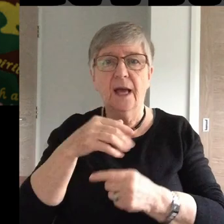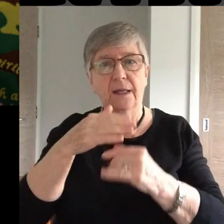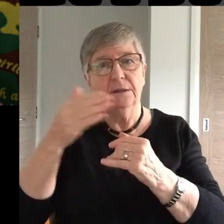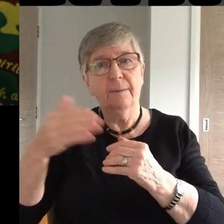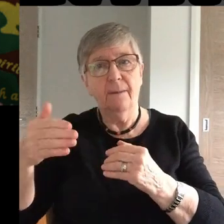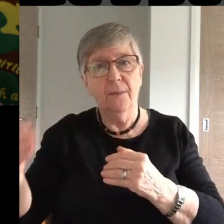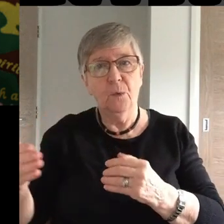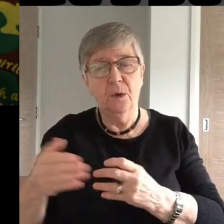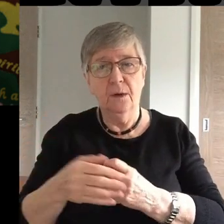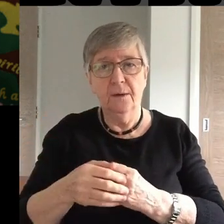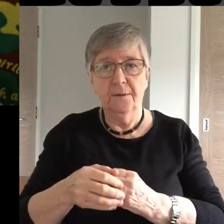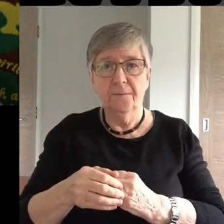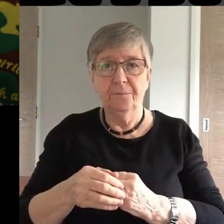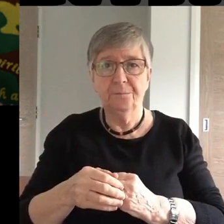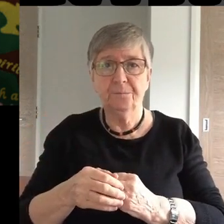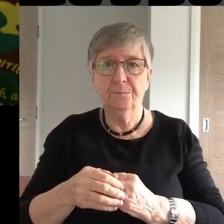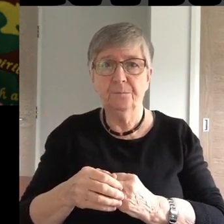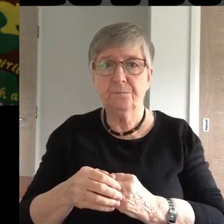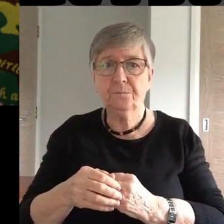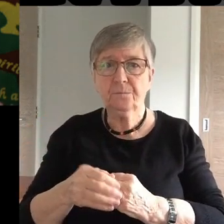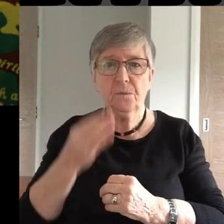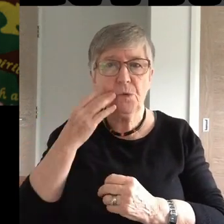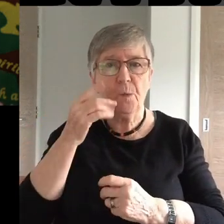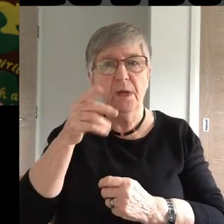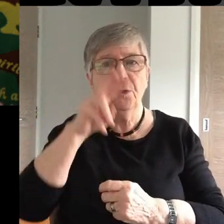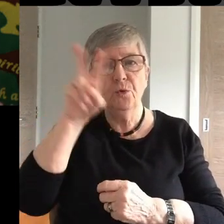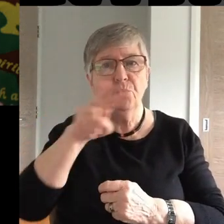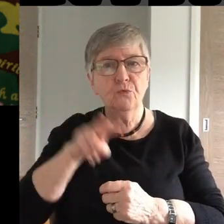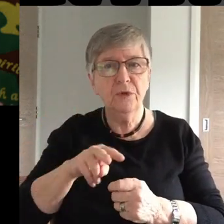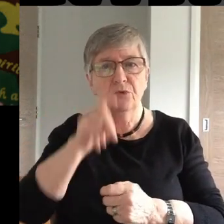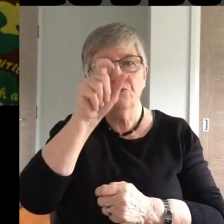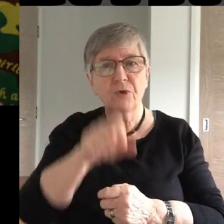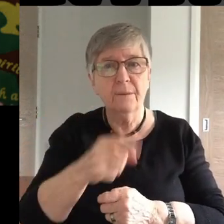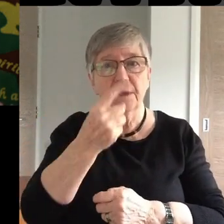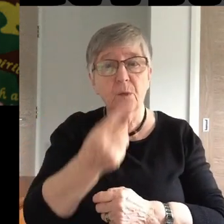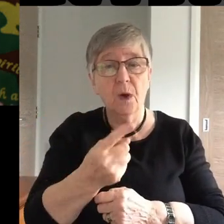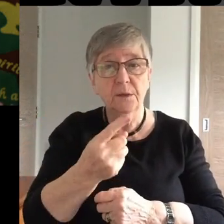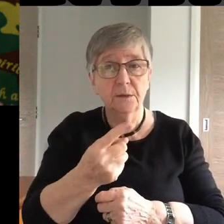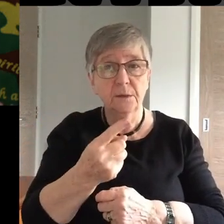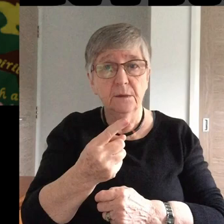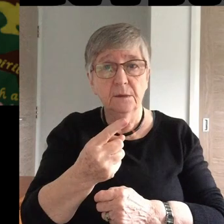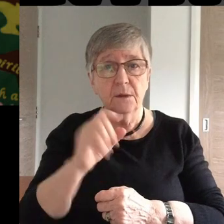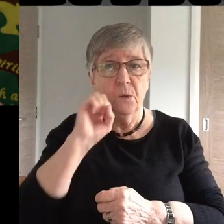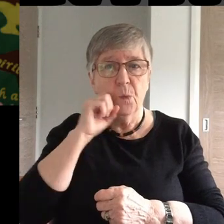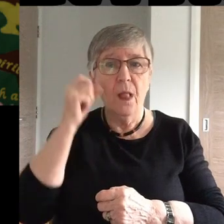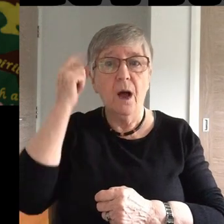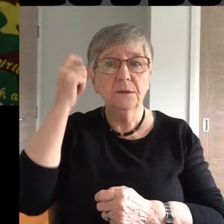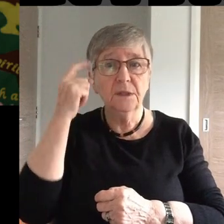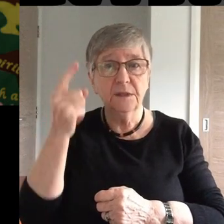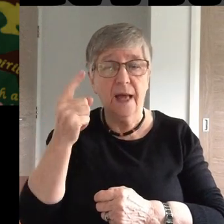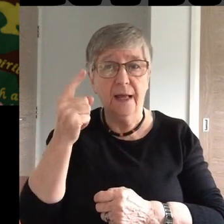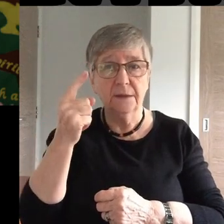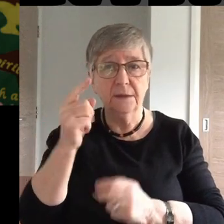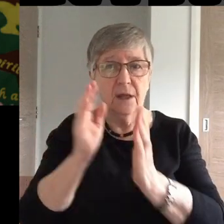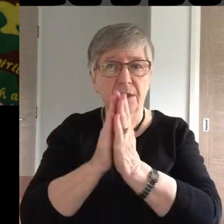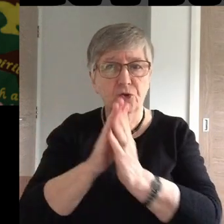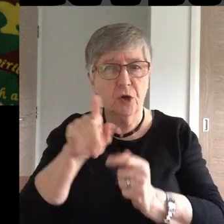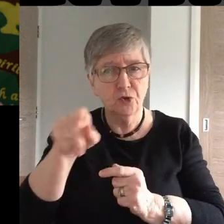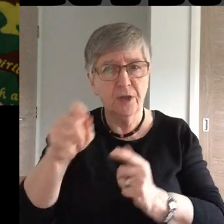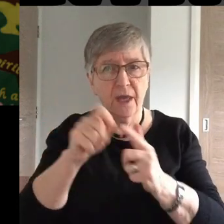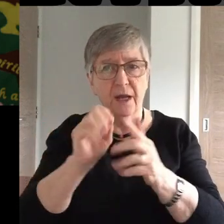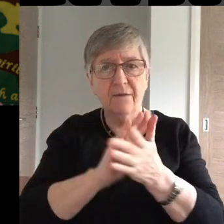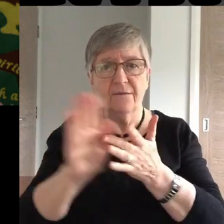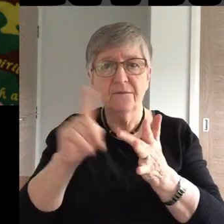next few weeks. And as you'll see, as you read through chapter 1, you'll understand that the church in Philippi was